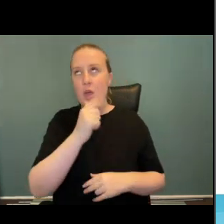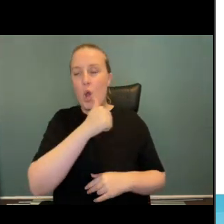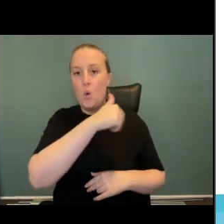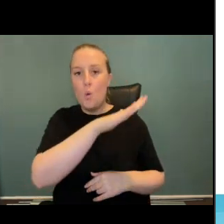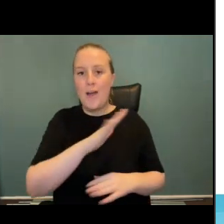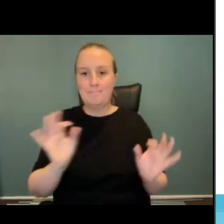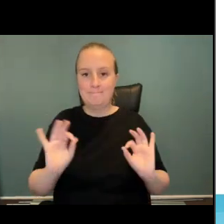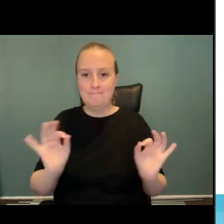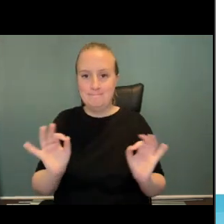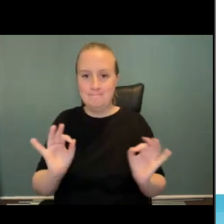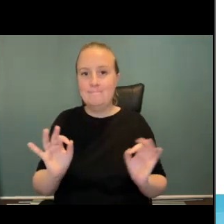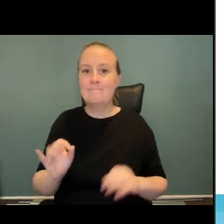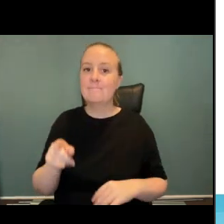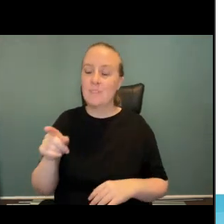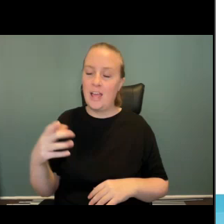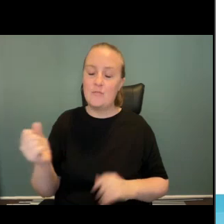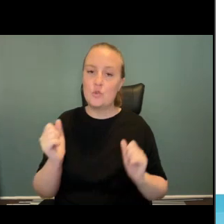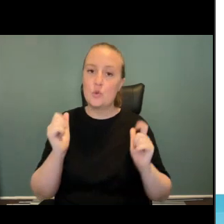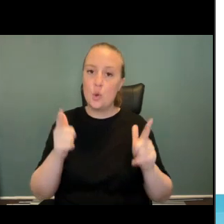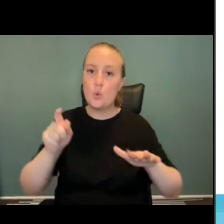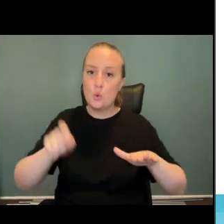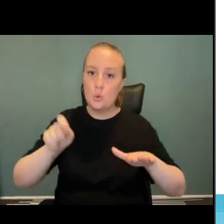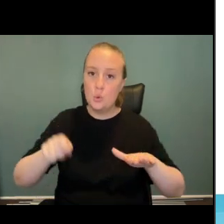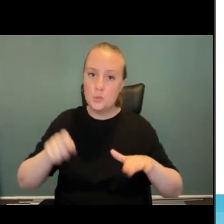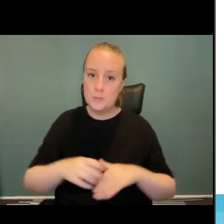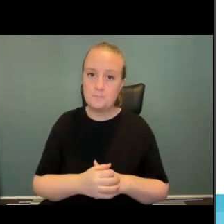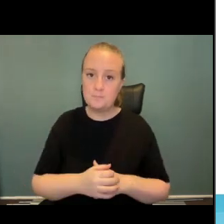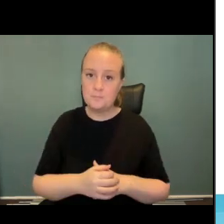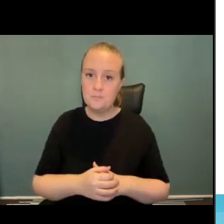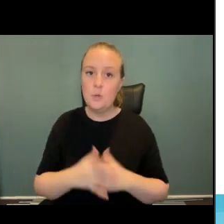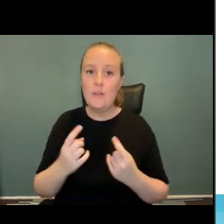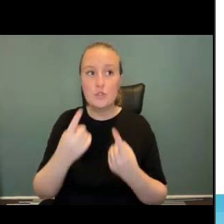they often have what Danny referred to earlier was their text messages,